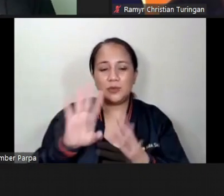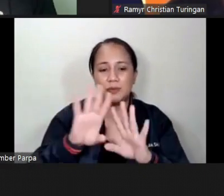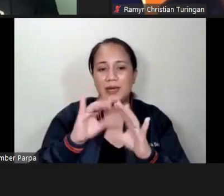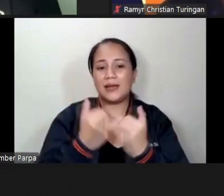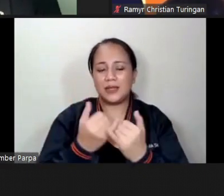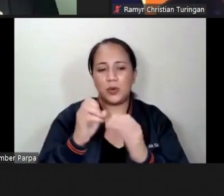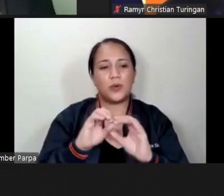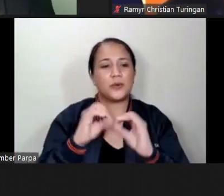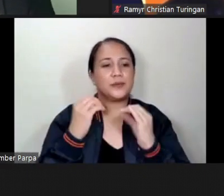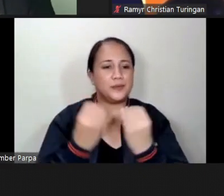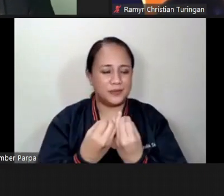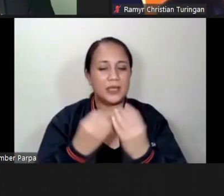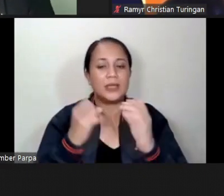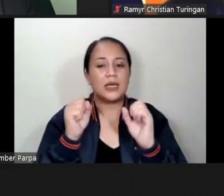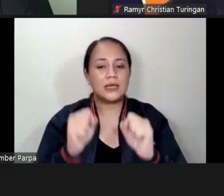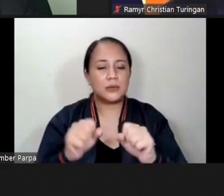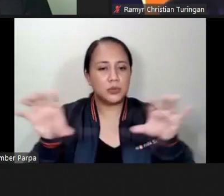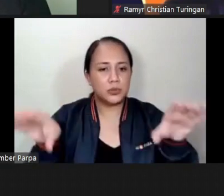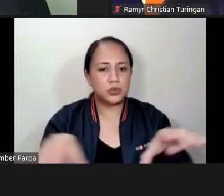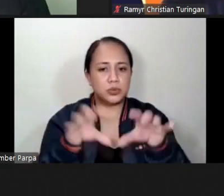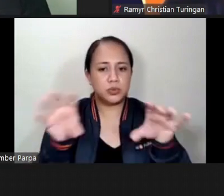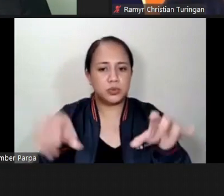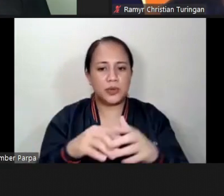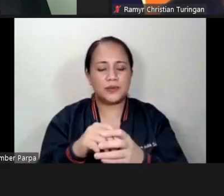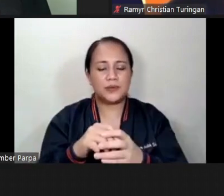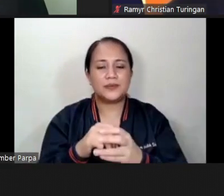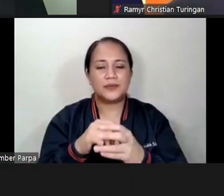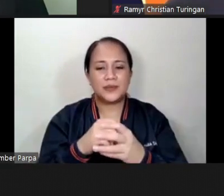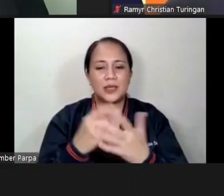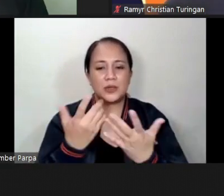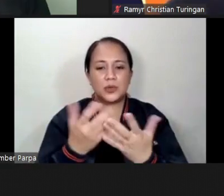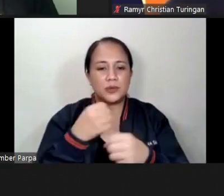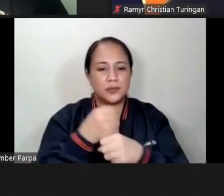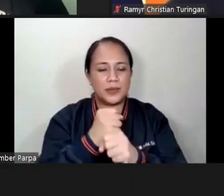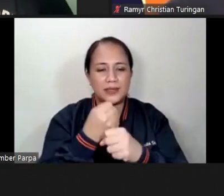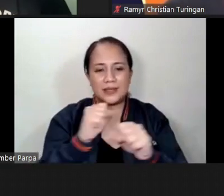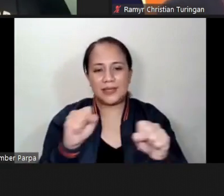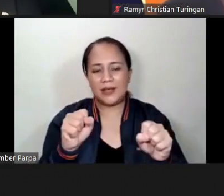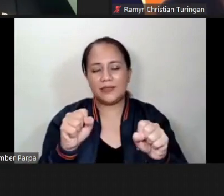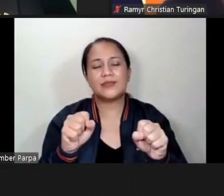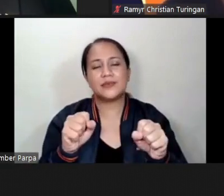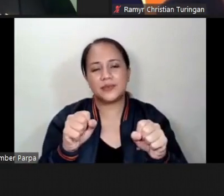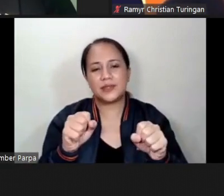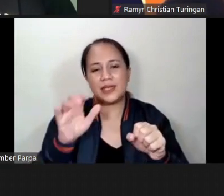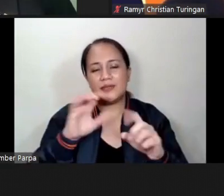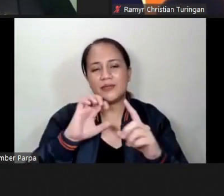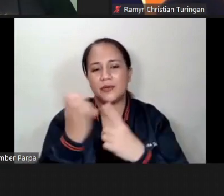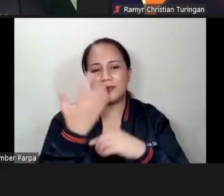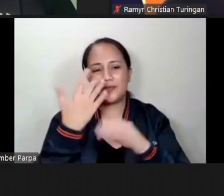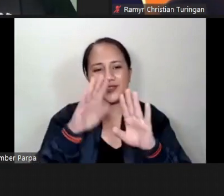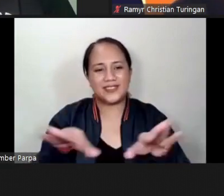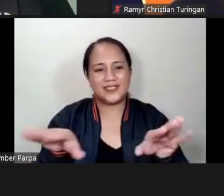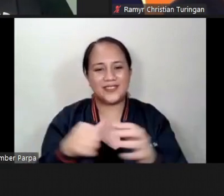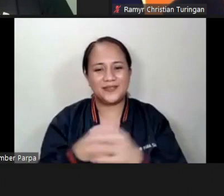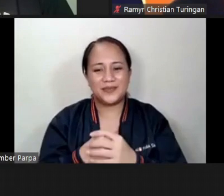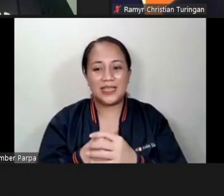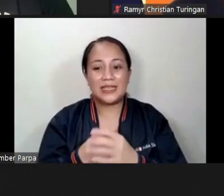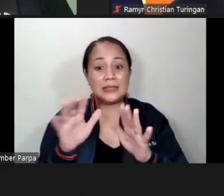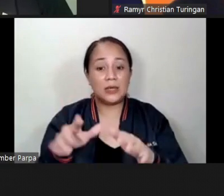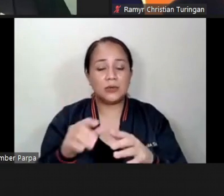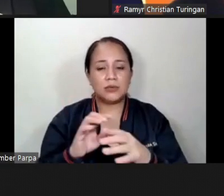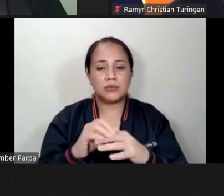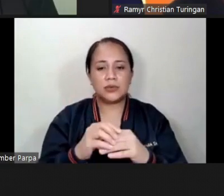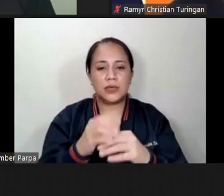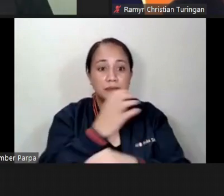or organizations na maging active po ang mga ito to create safer environments for children. And let us empower